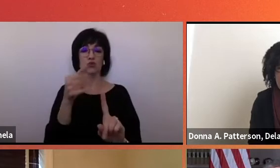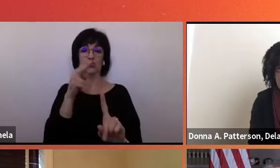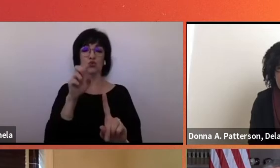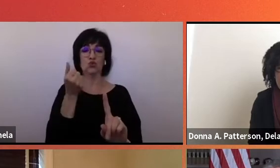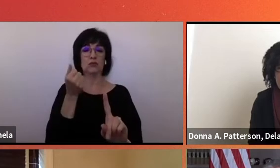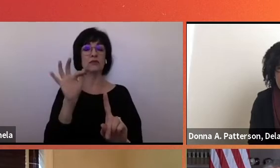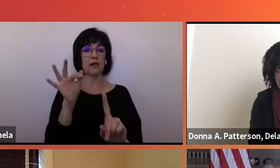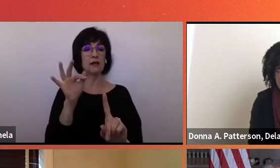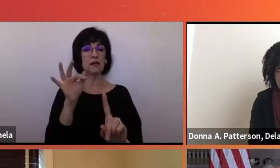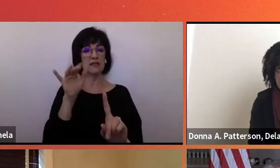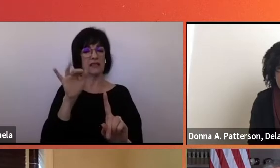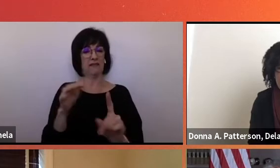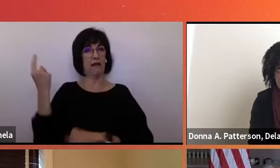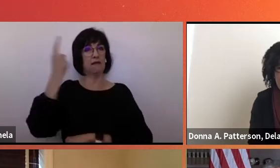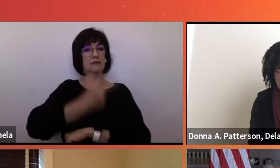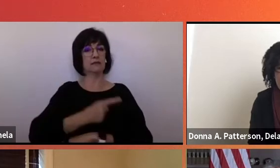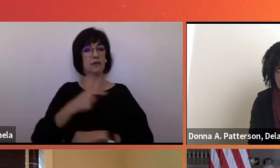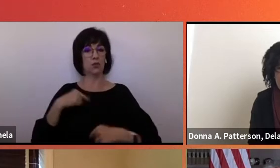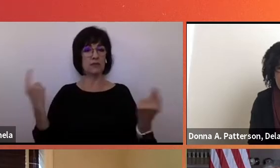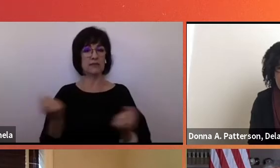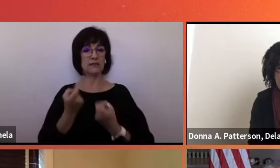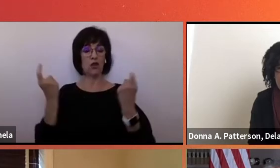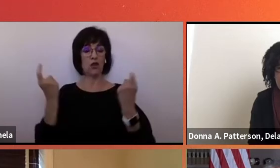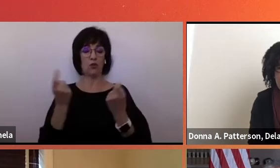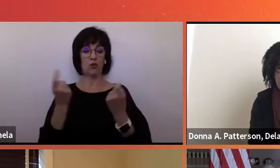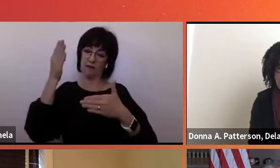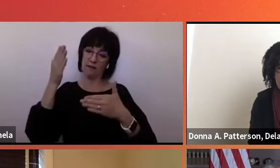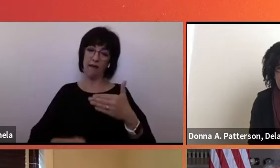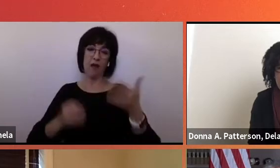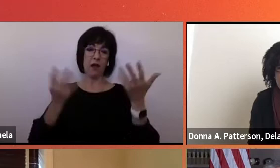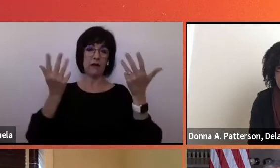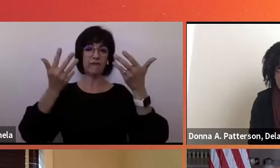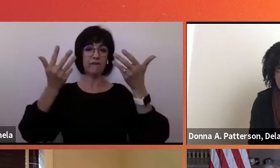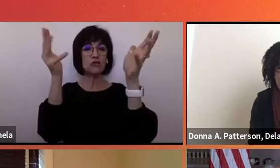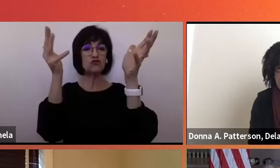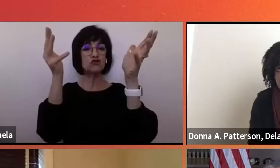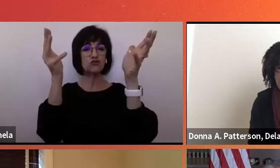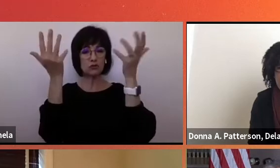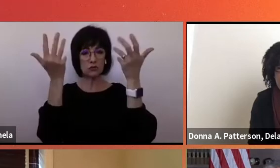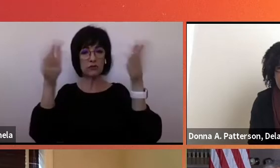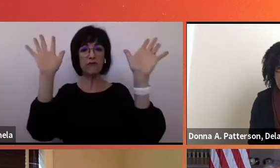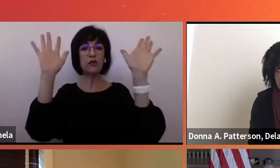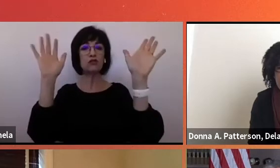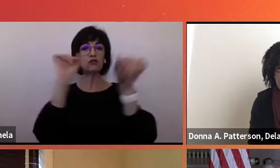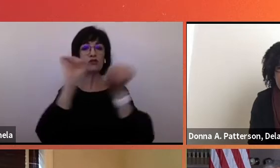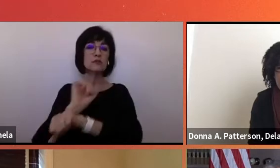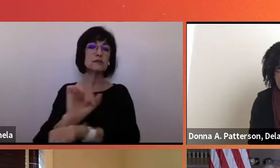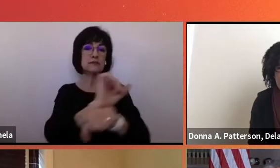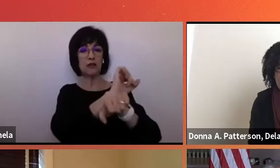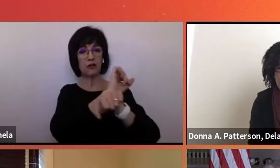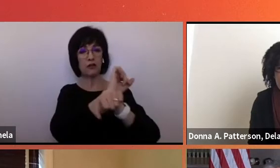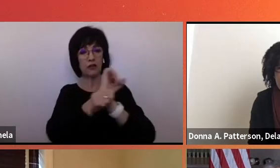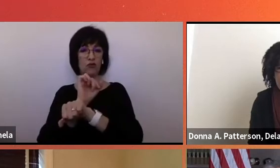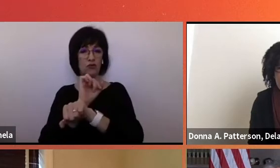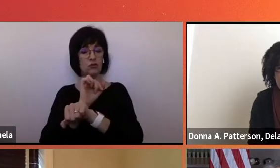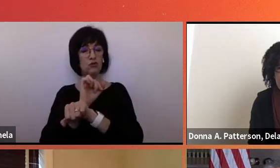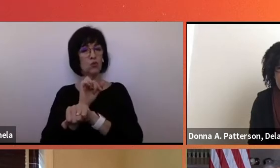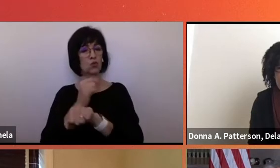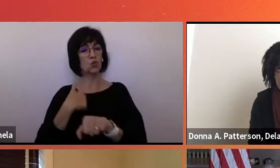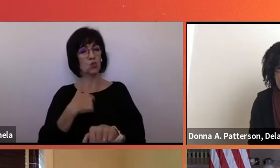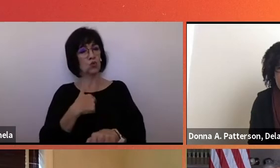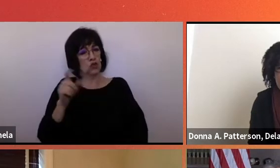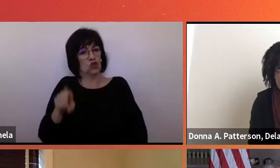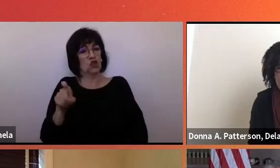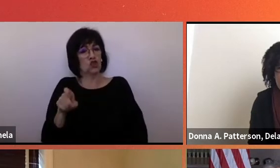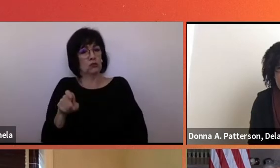I again buy into that because we as a nation should have a celebration of an end to this